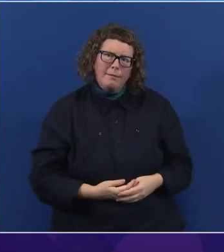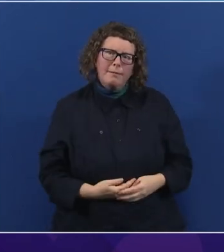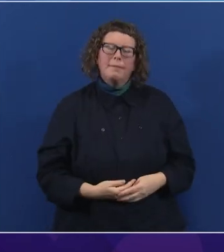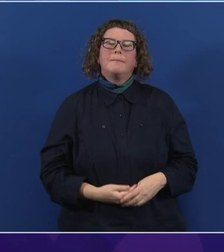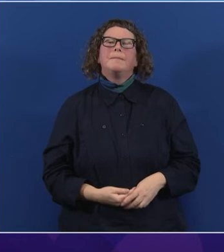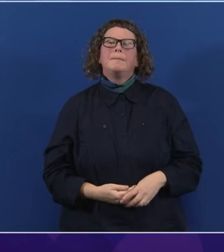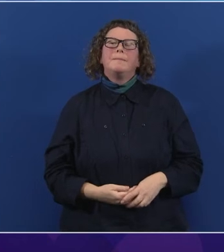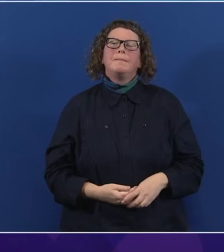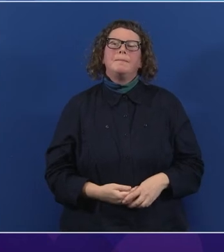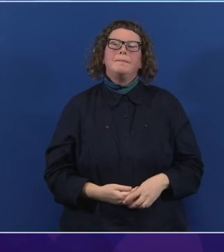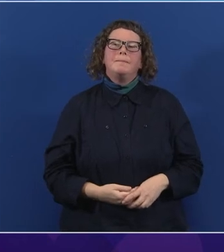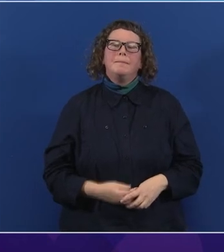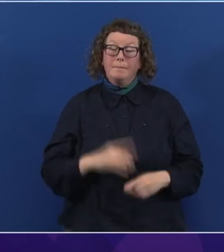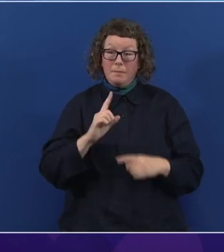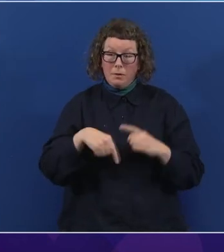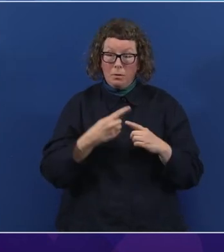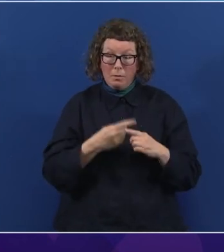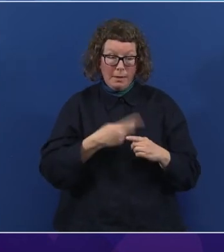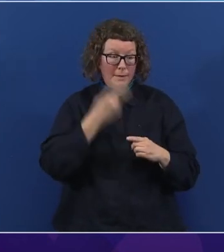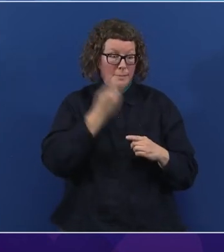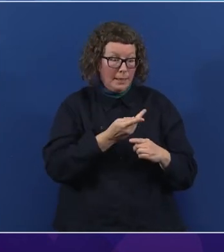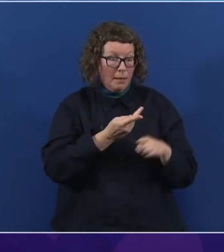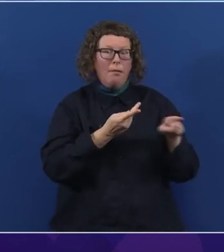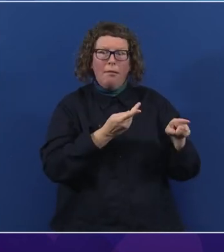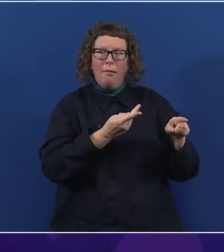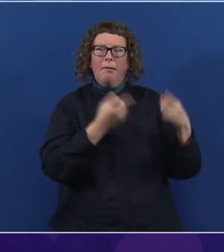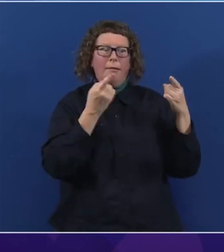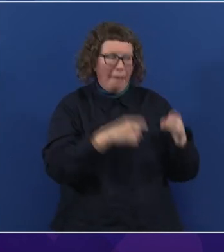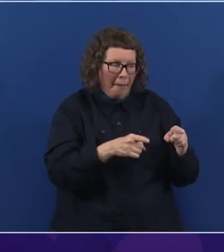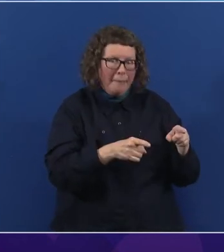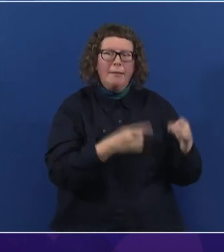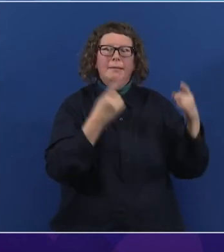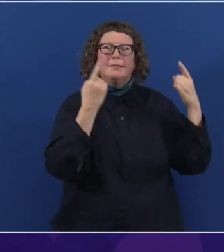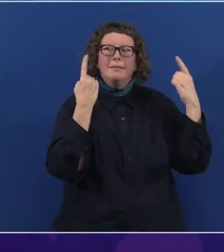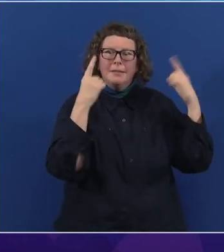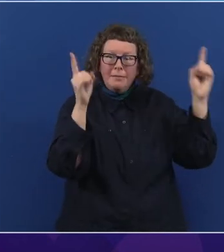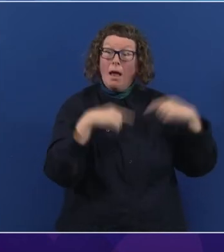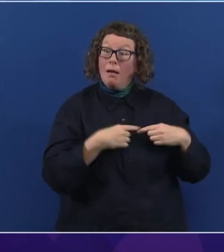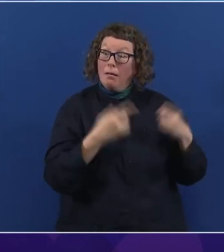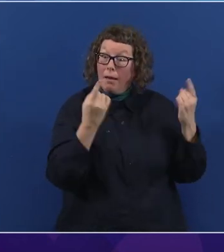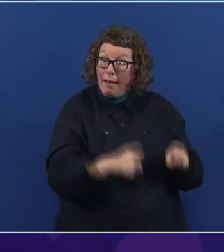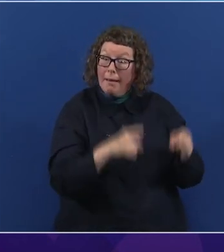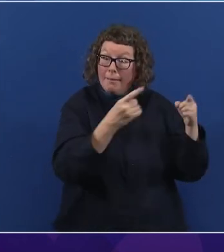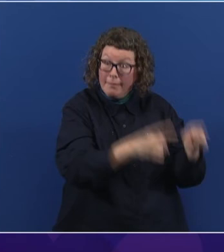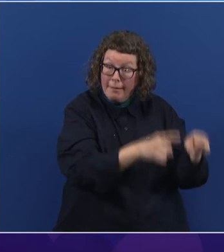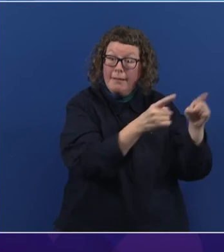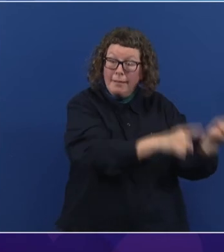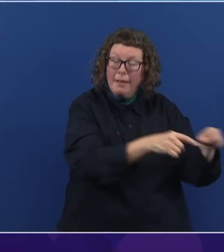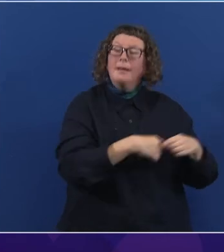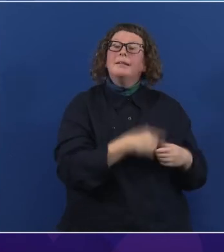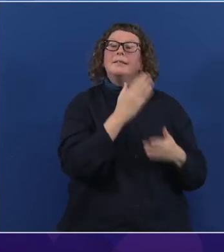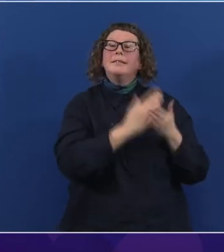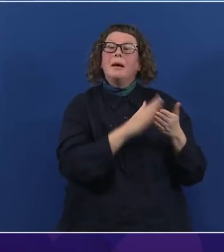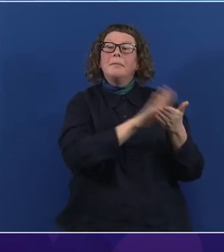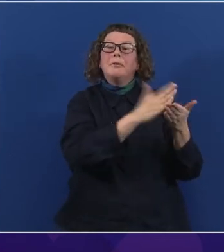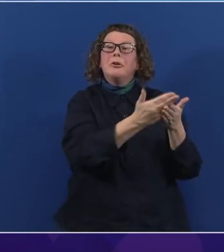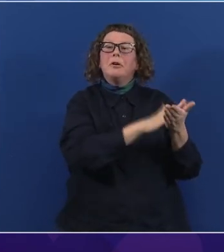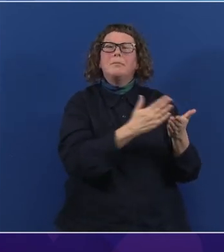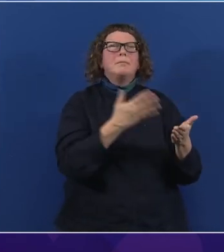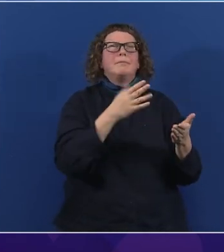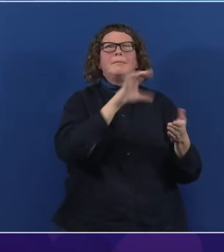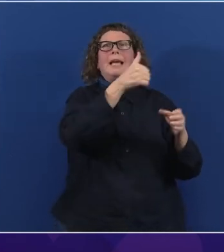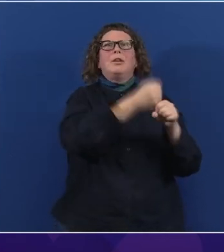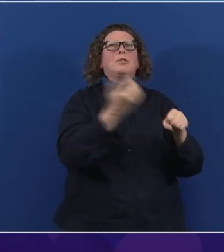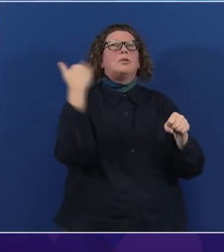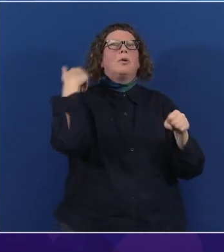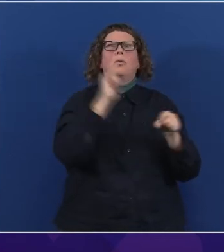And when I see that happen, and it happens, I'll have cooks that worked with me a decade ago